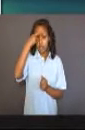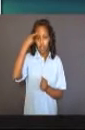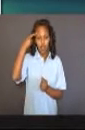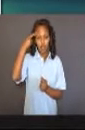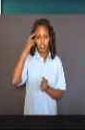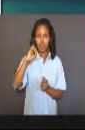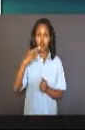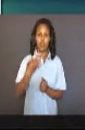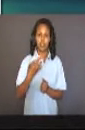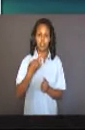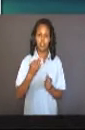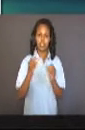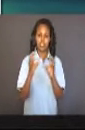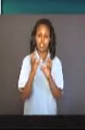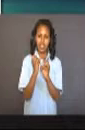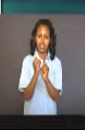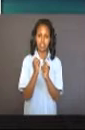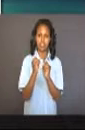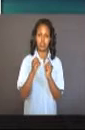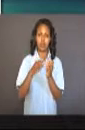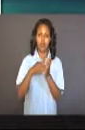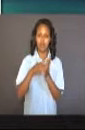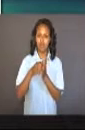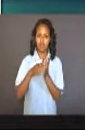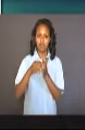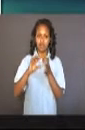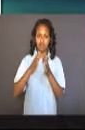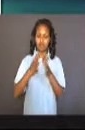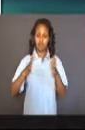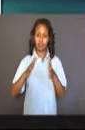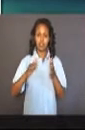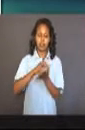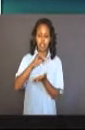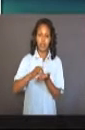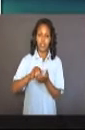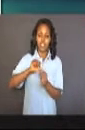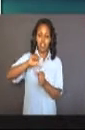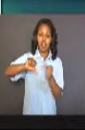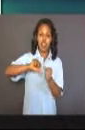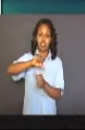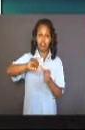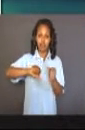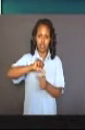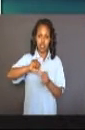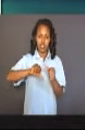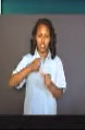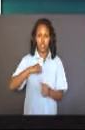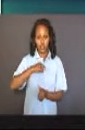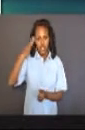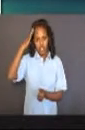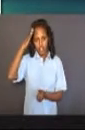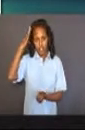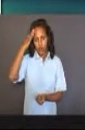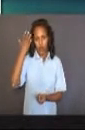Because of the tightness of the bonds between its atoms, we